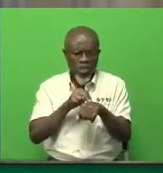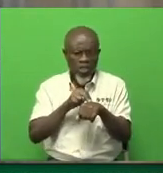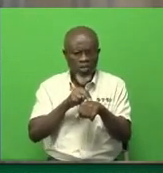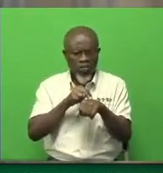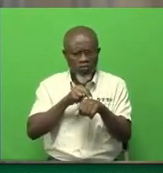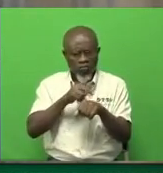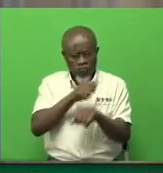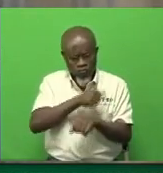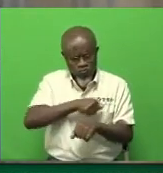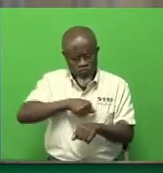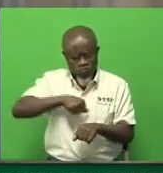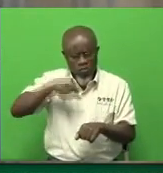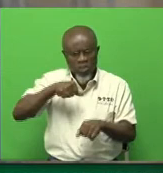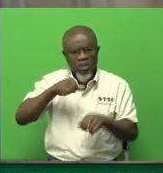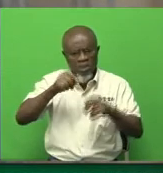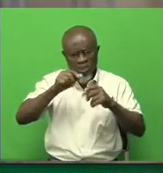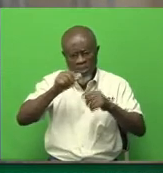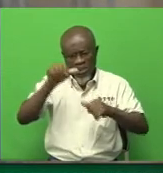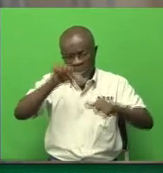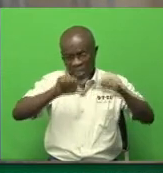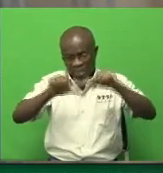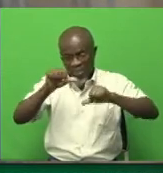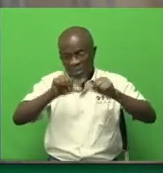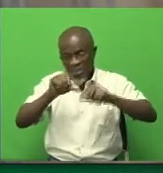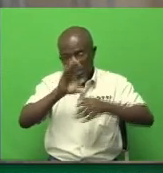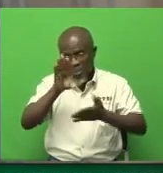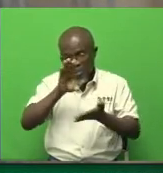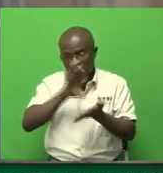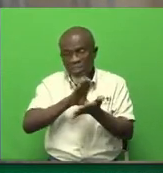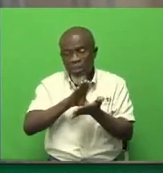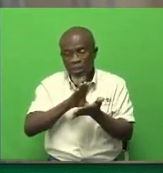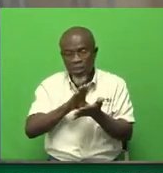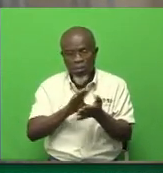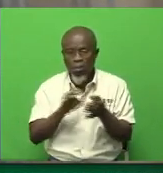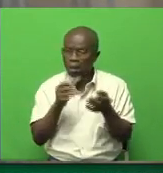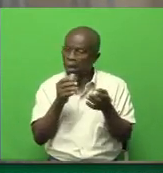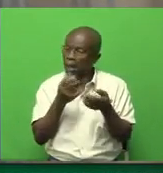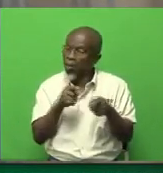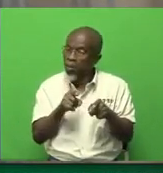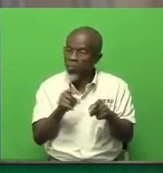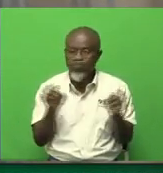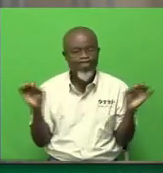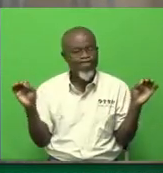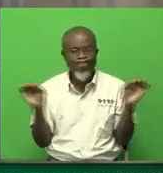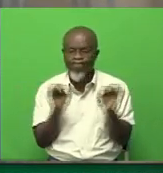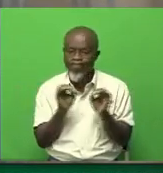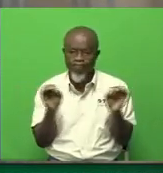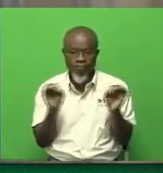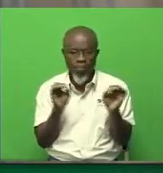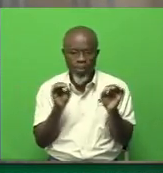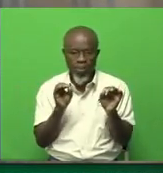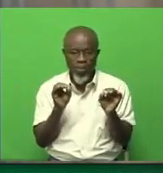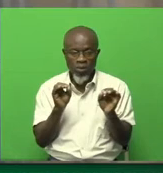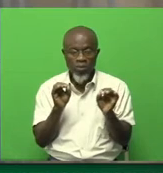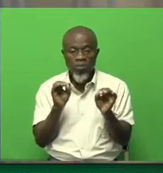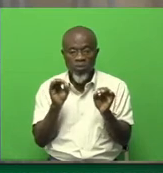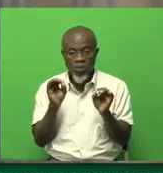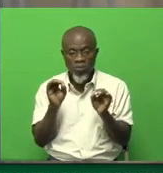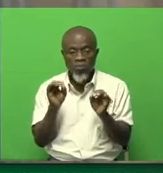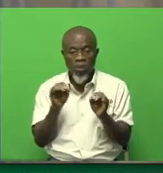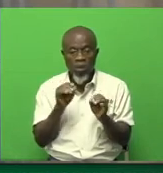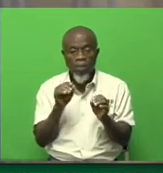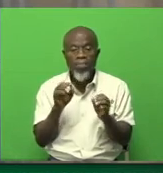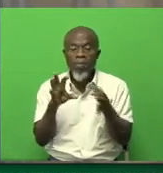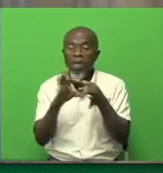told there was an agreement signed between TT and China for the center two years later we are told on Monday